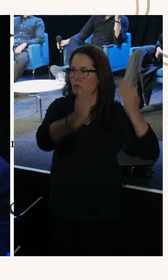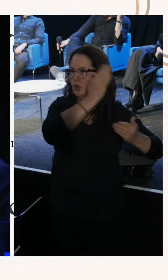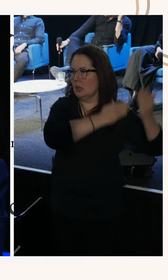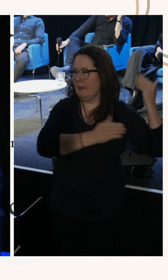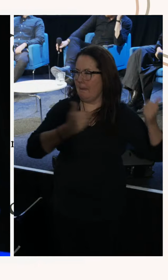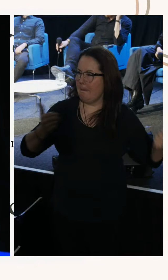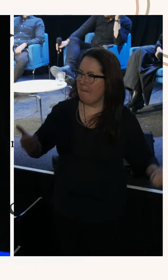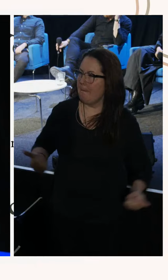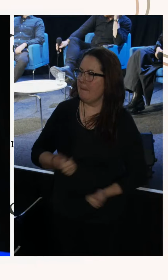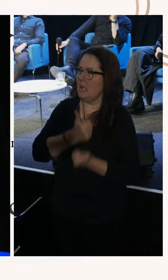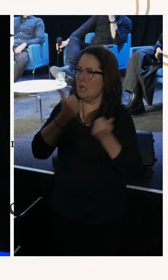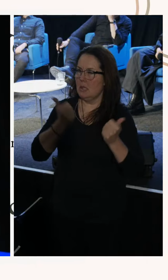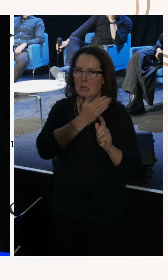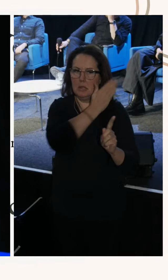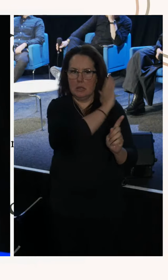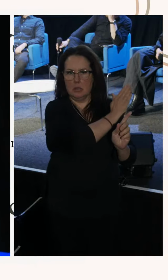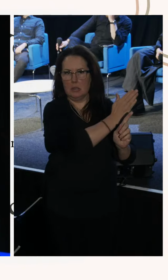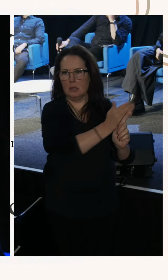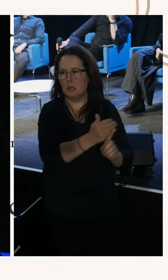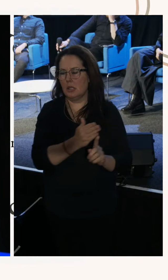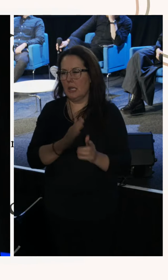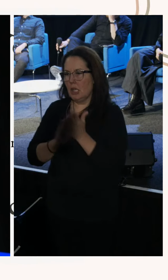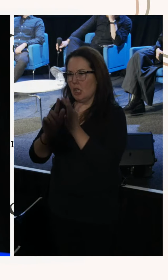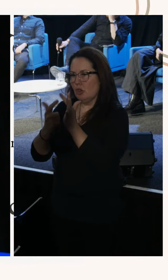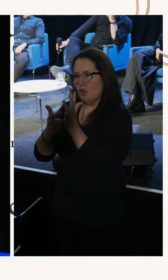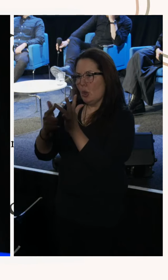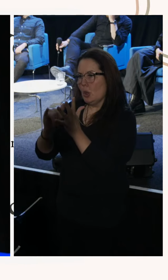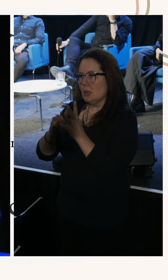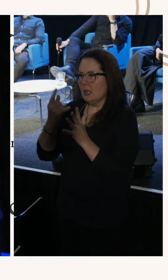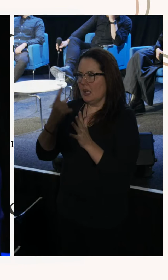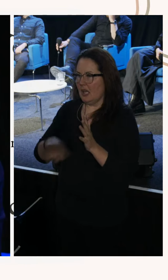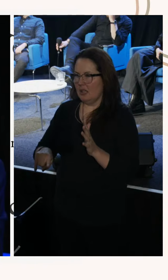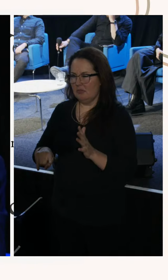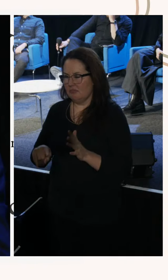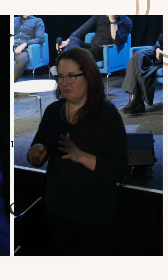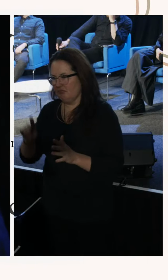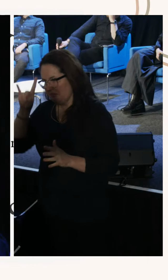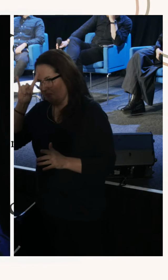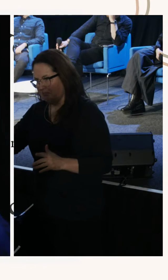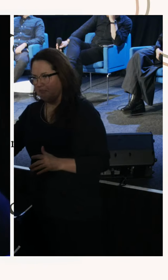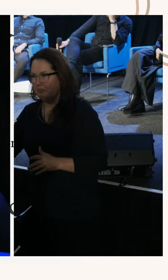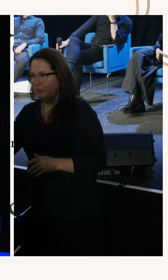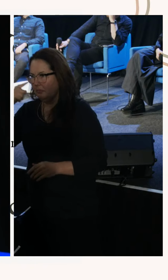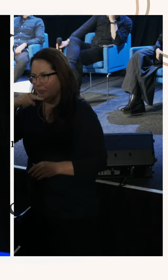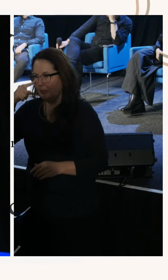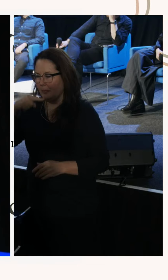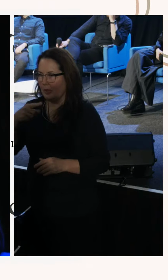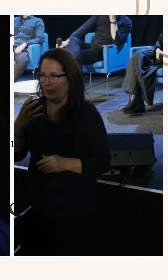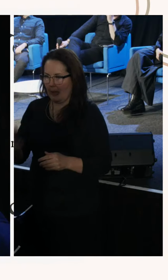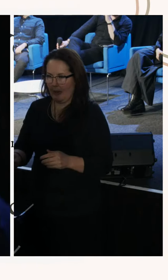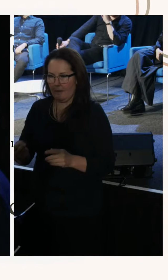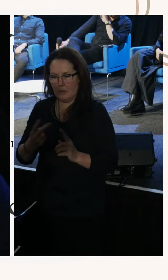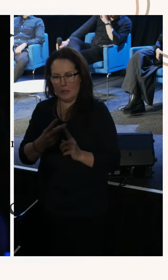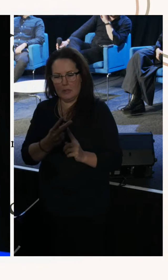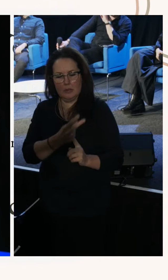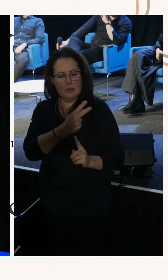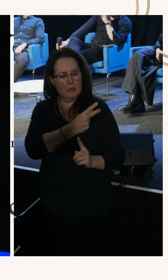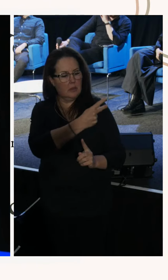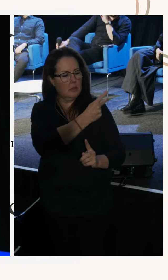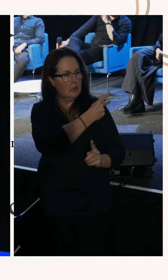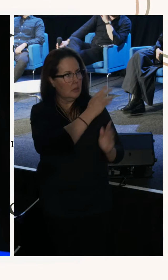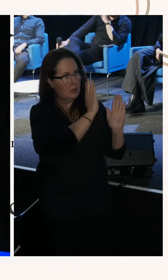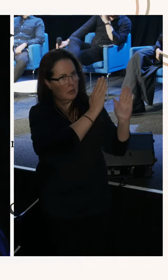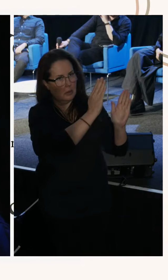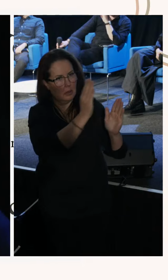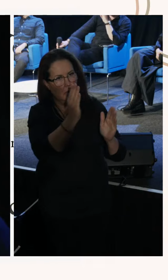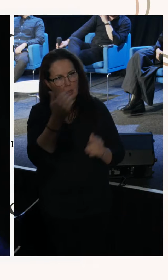a series of heroes and villains, of having material that we can look back at and use